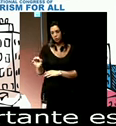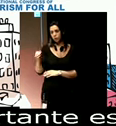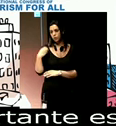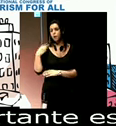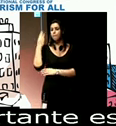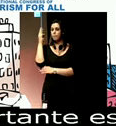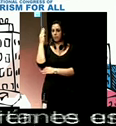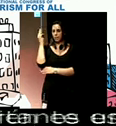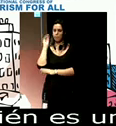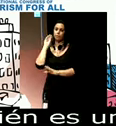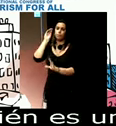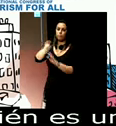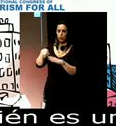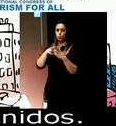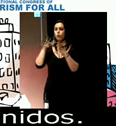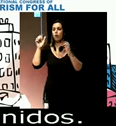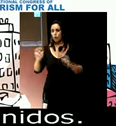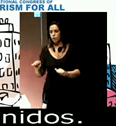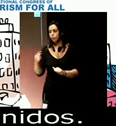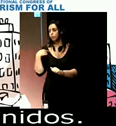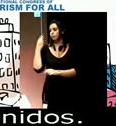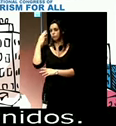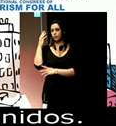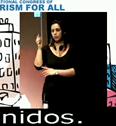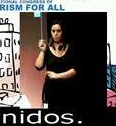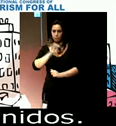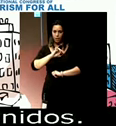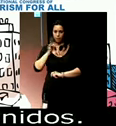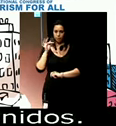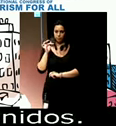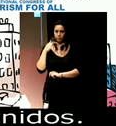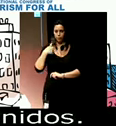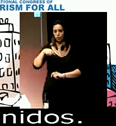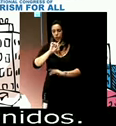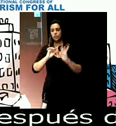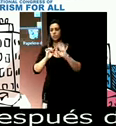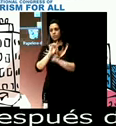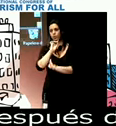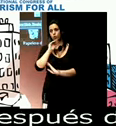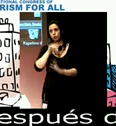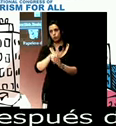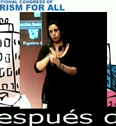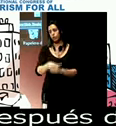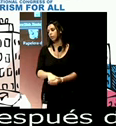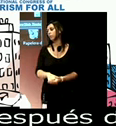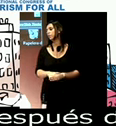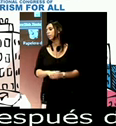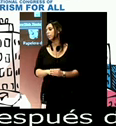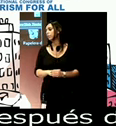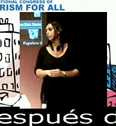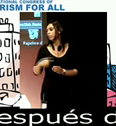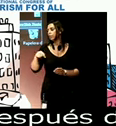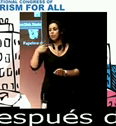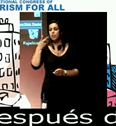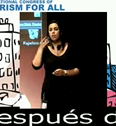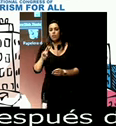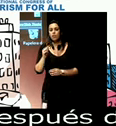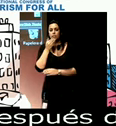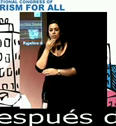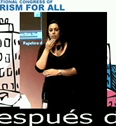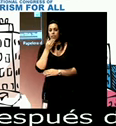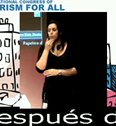Calypso was presented here. Predict makes part of this consortium and takes part